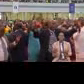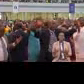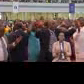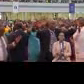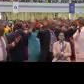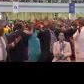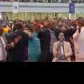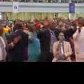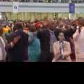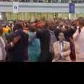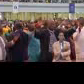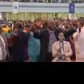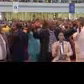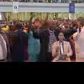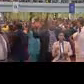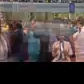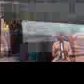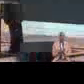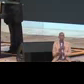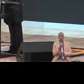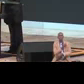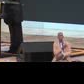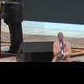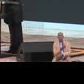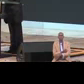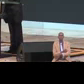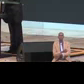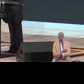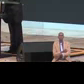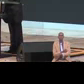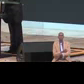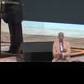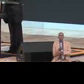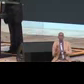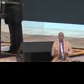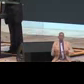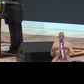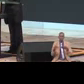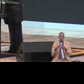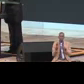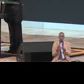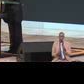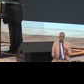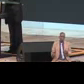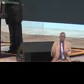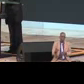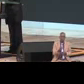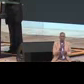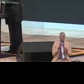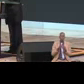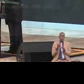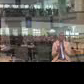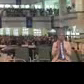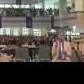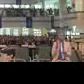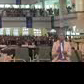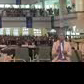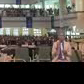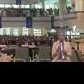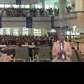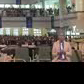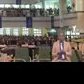a new power, a new authority. Grant unto everyone in